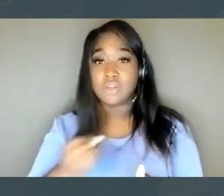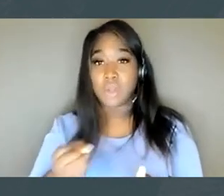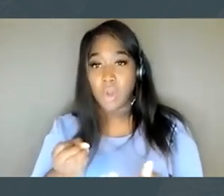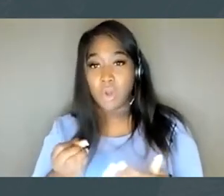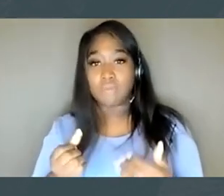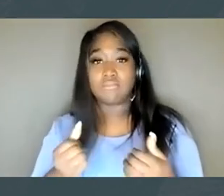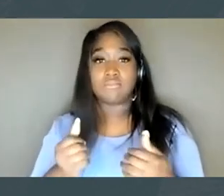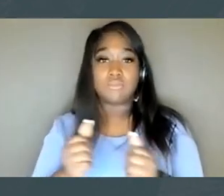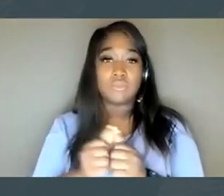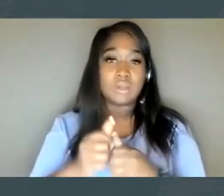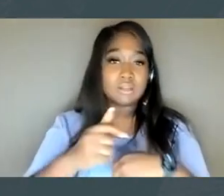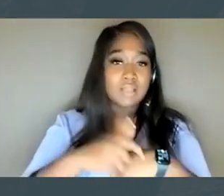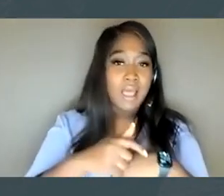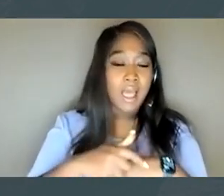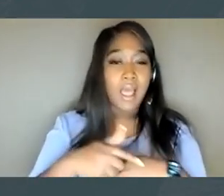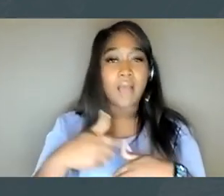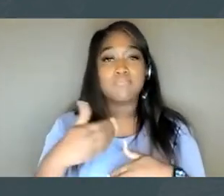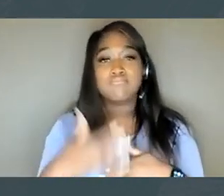say, I think